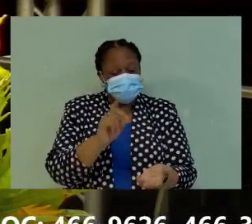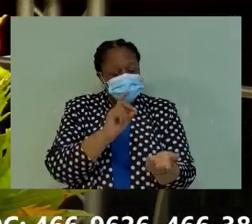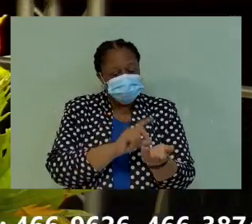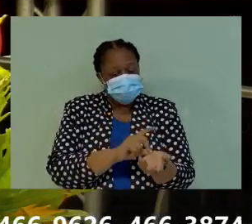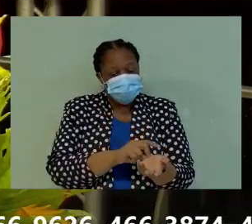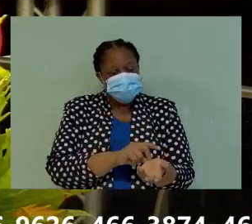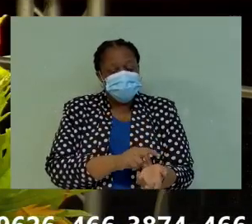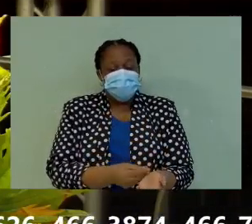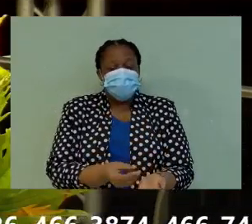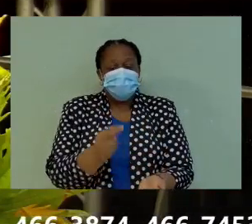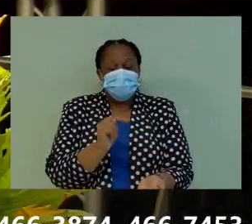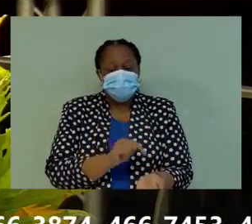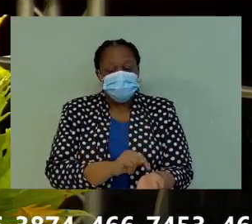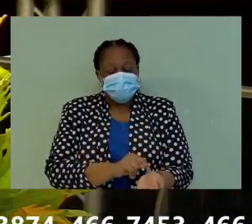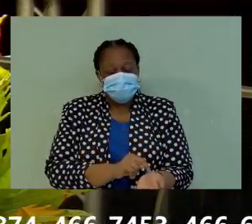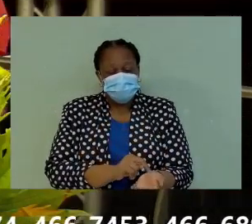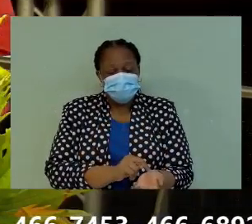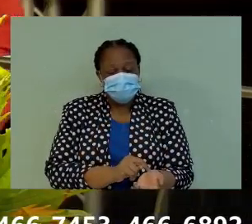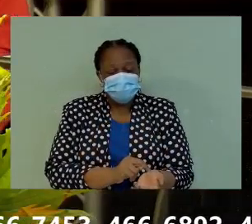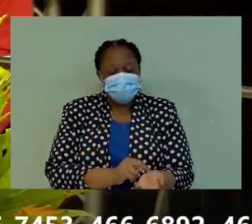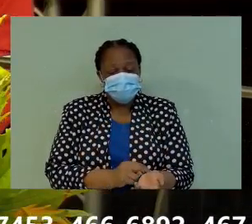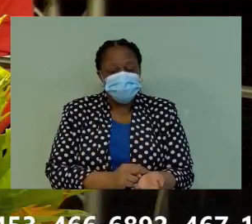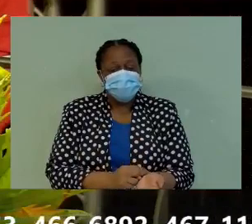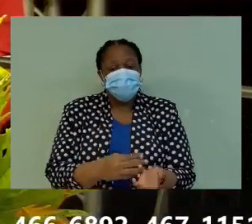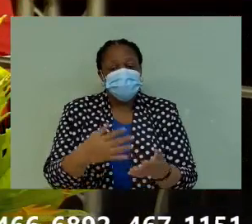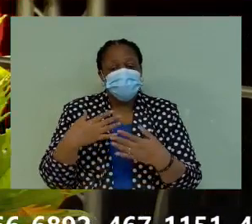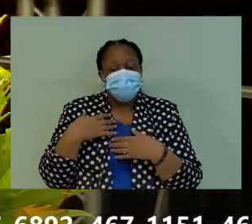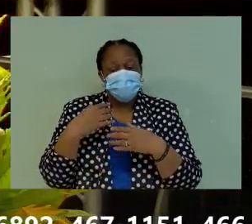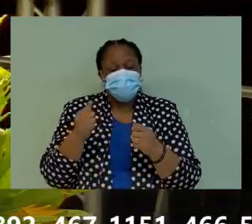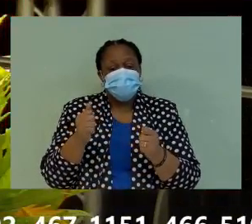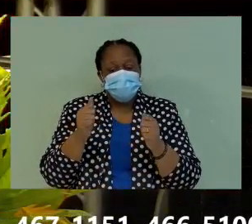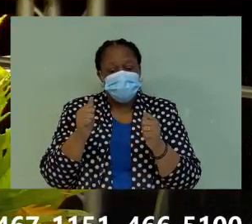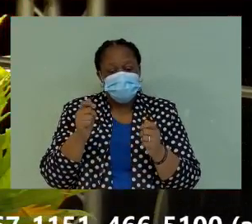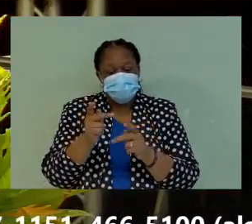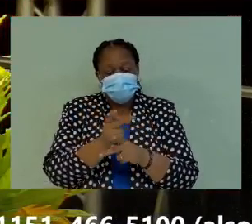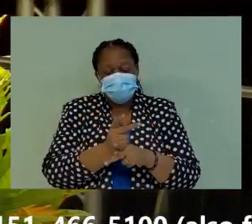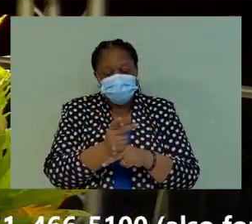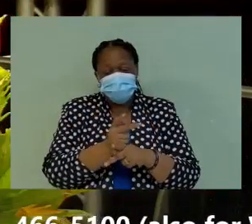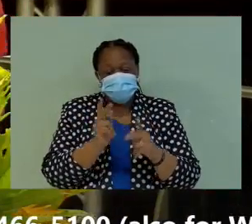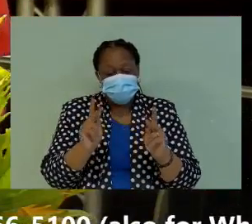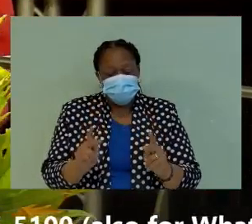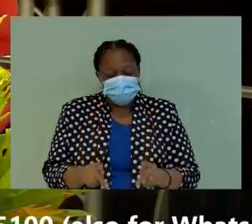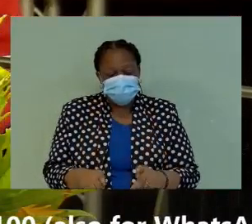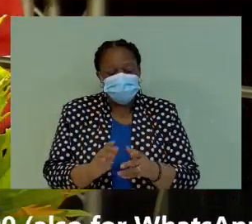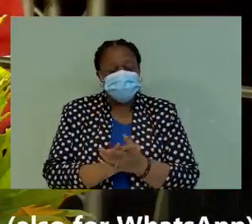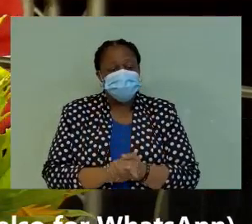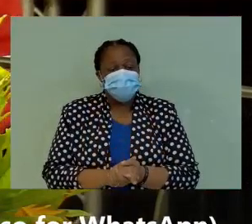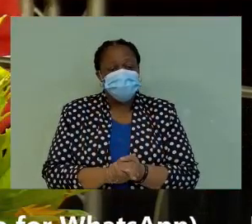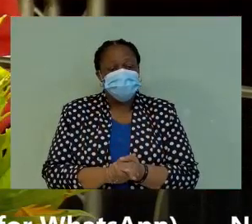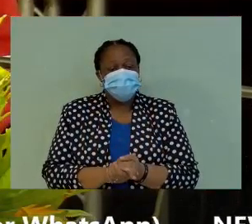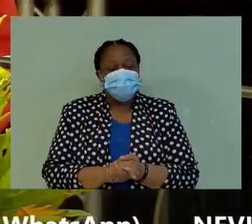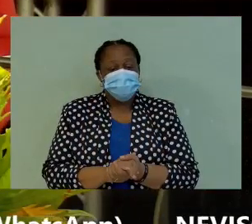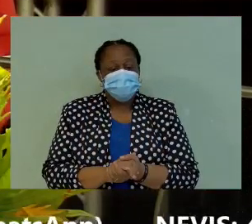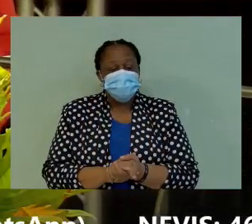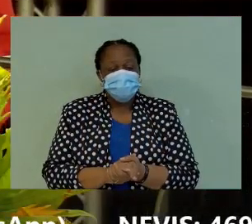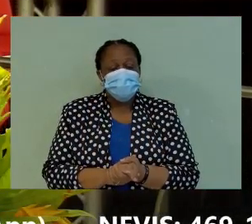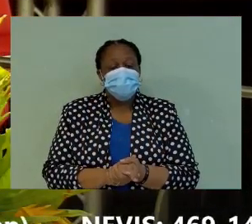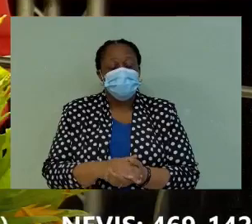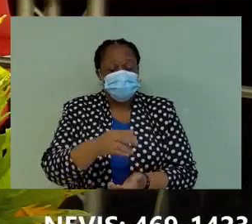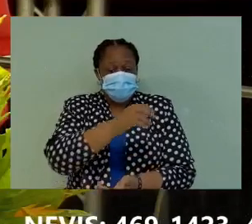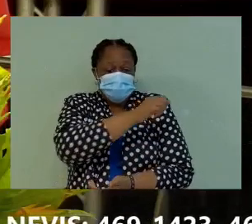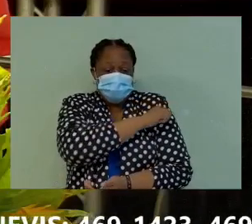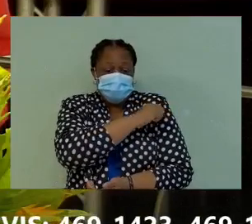doctors, nurses, healthcare professionals, those who work as in